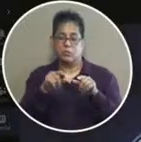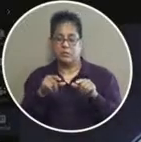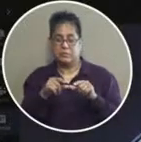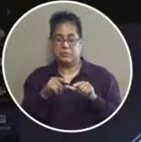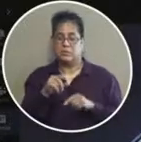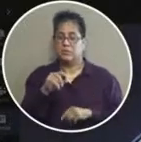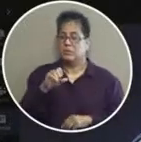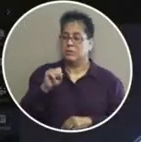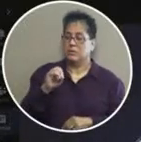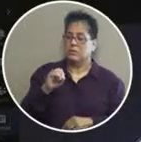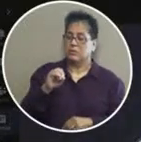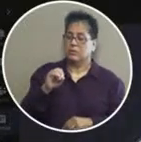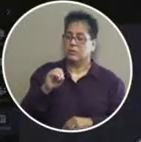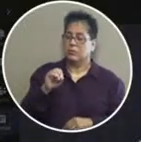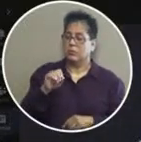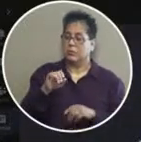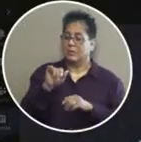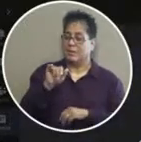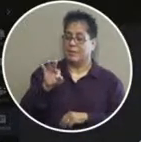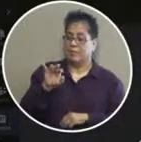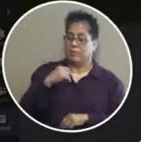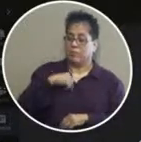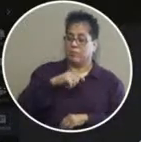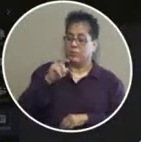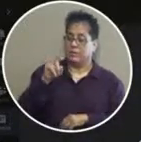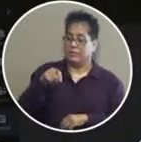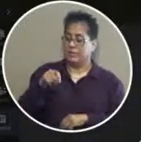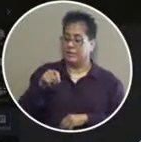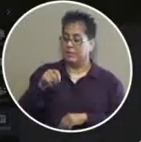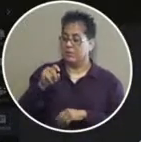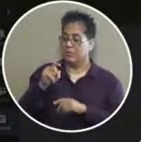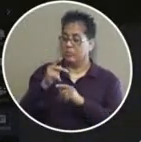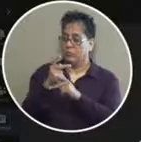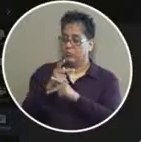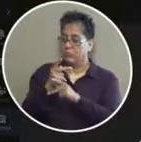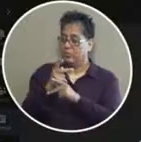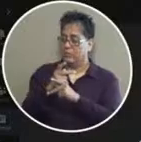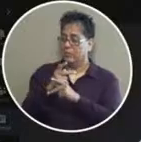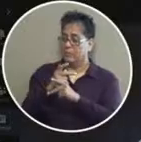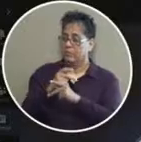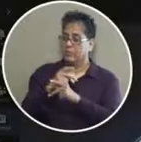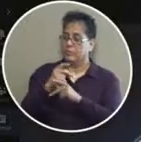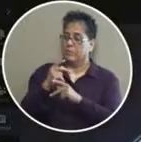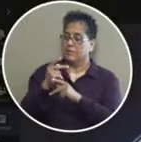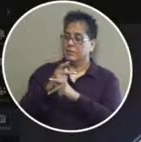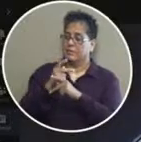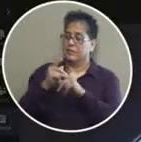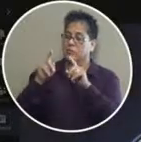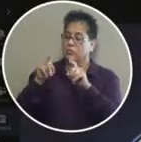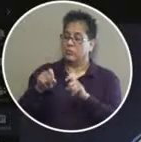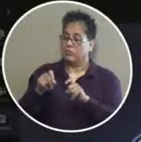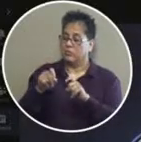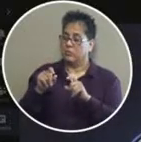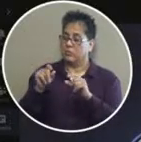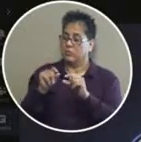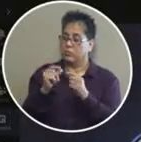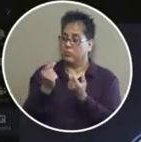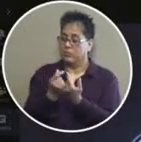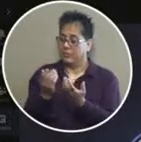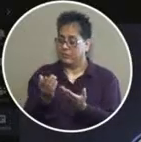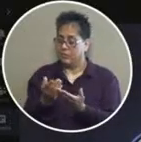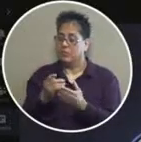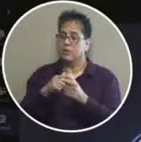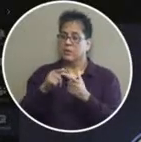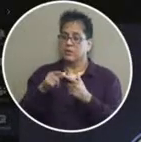stated earlier, if we need to keep that testing group here from the state, Mayor Margot